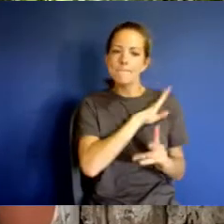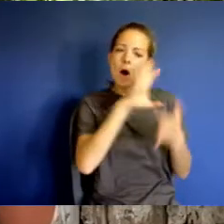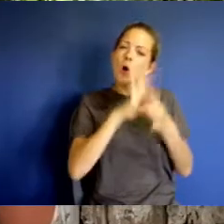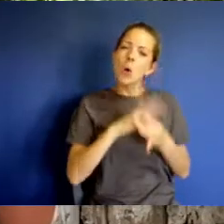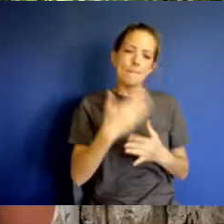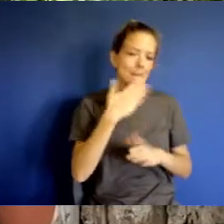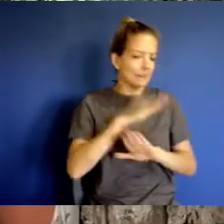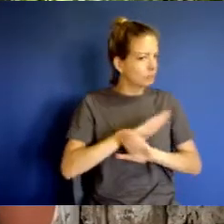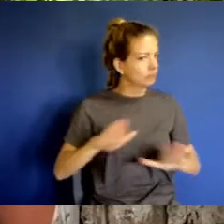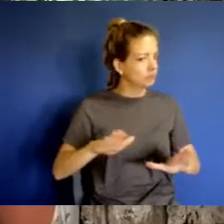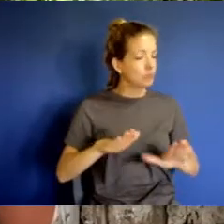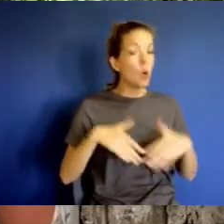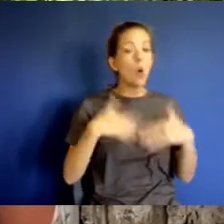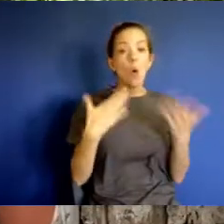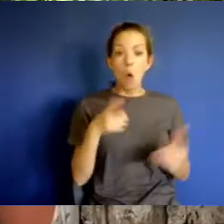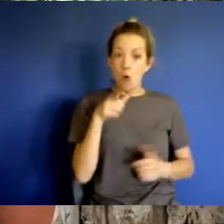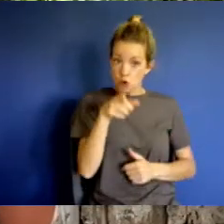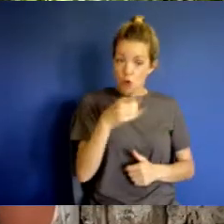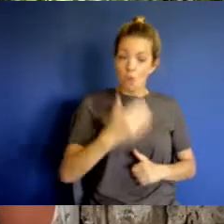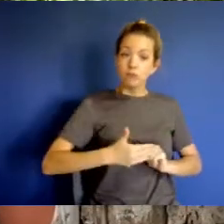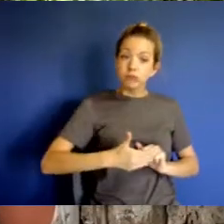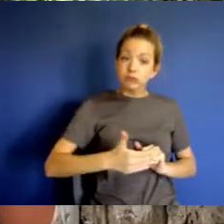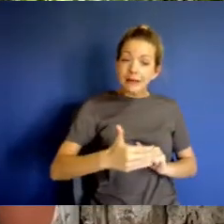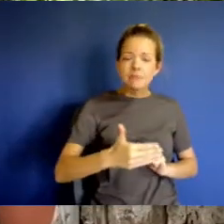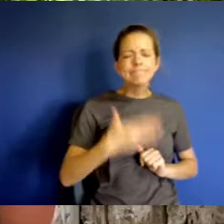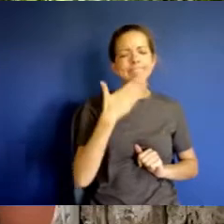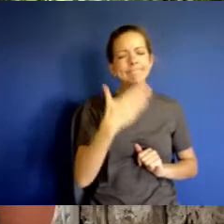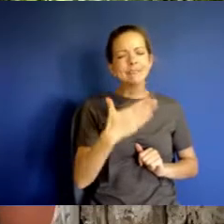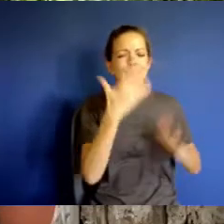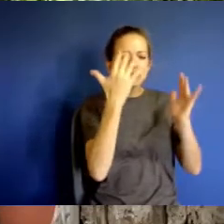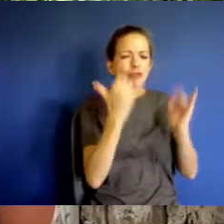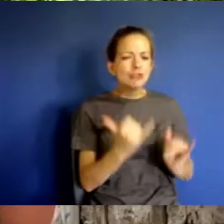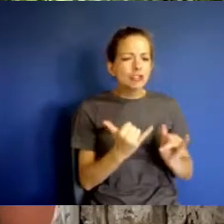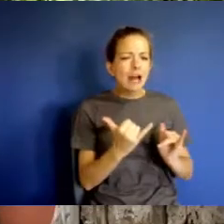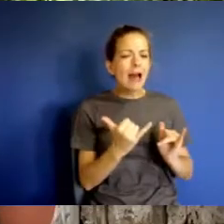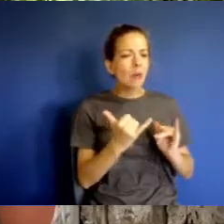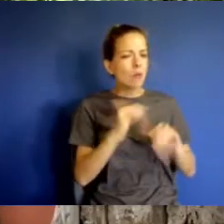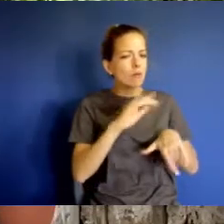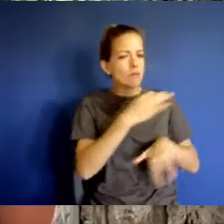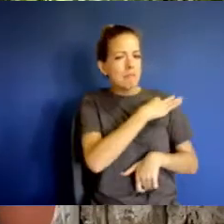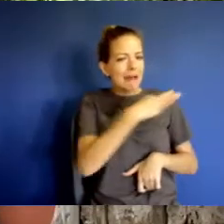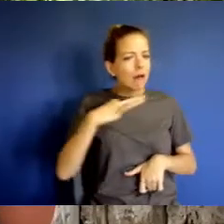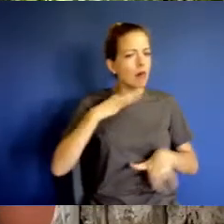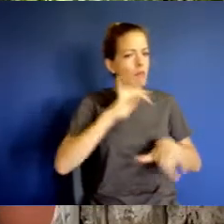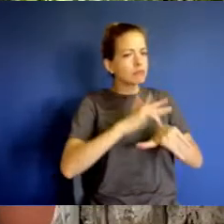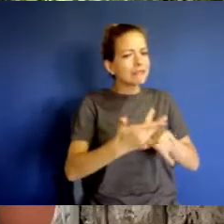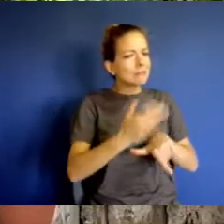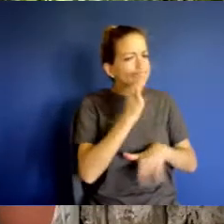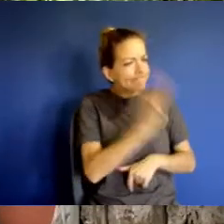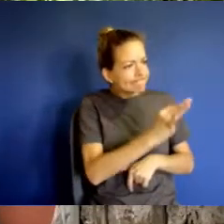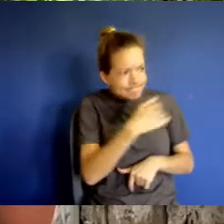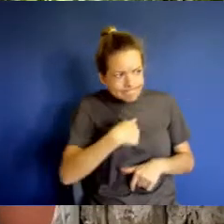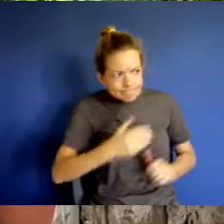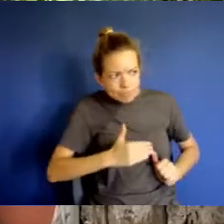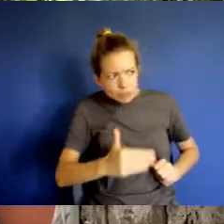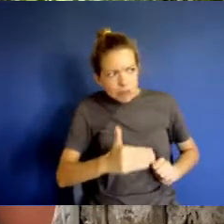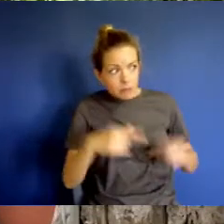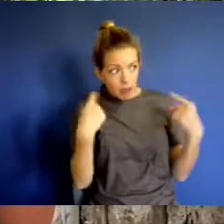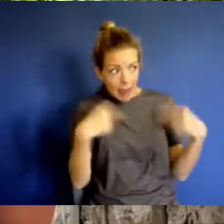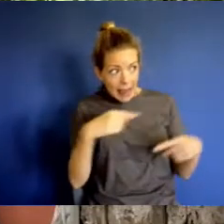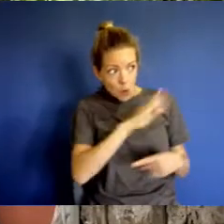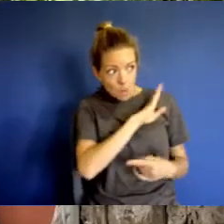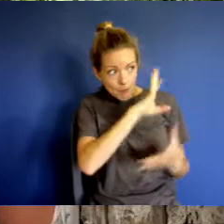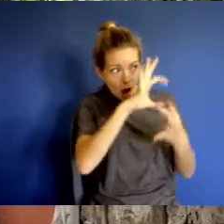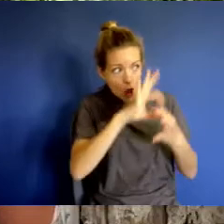sessions. Also, if you are pregnant, again, please just double check with your medical professional to make sure that